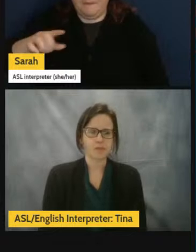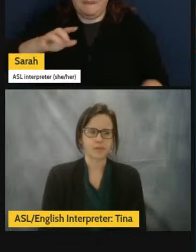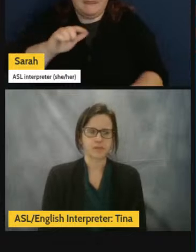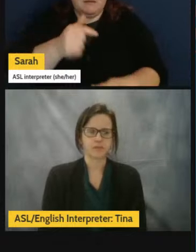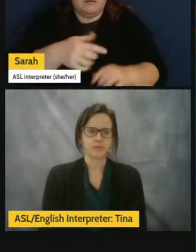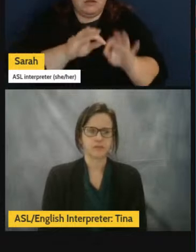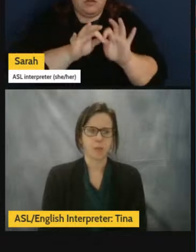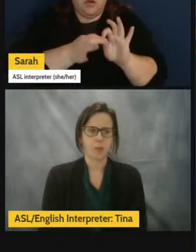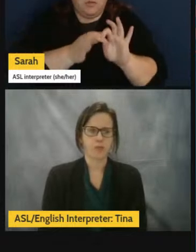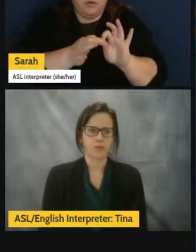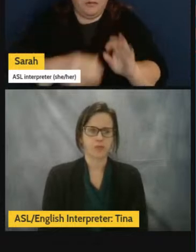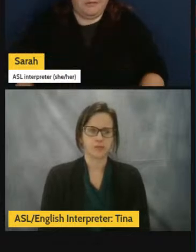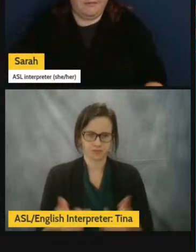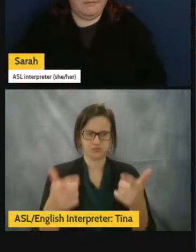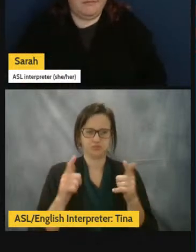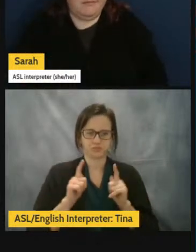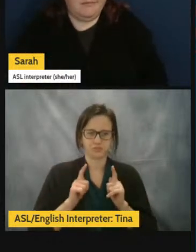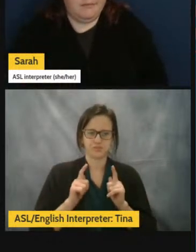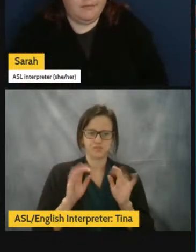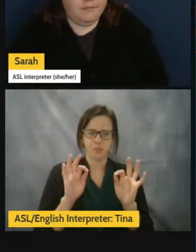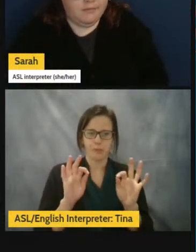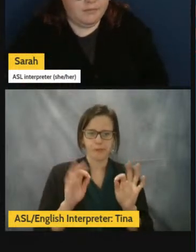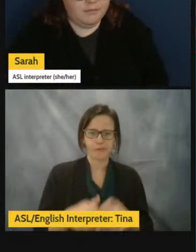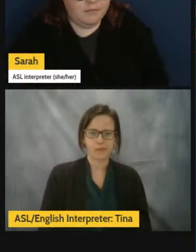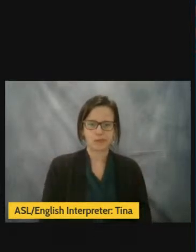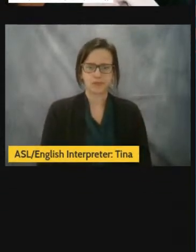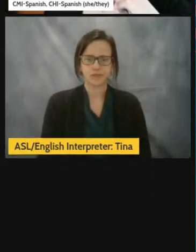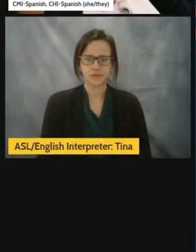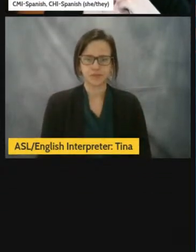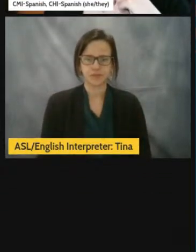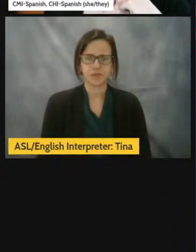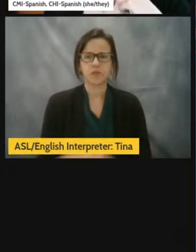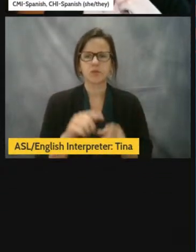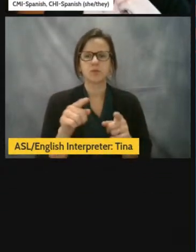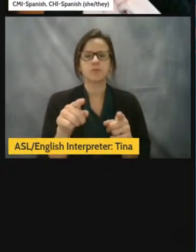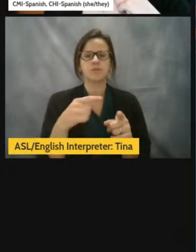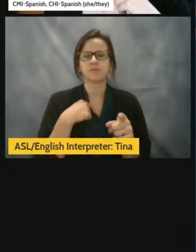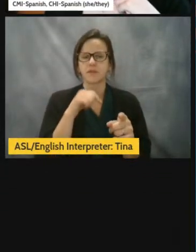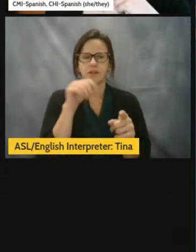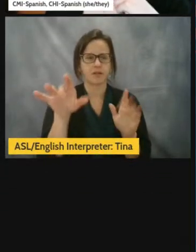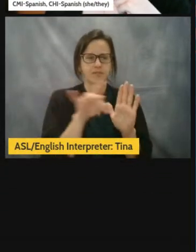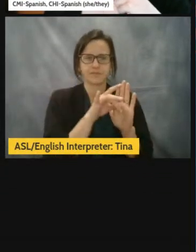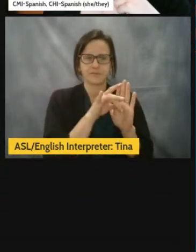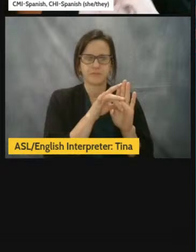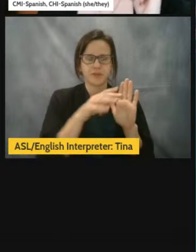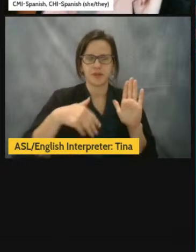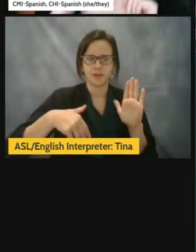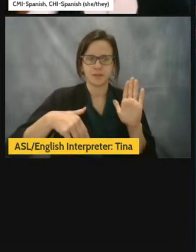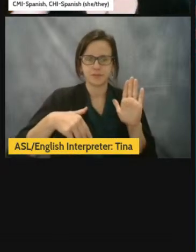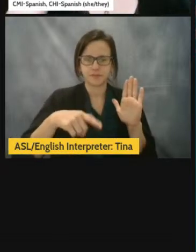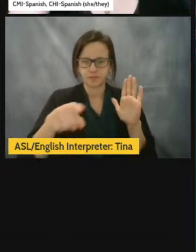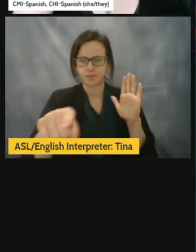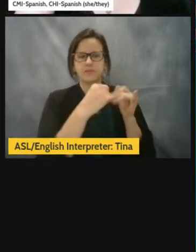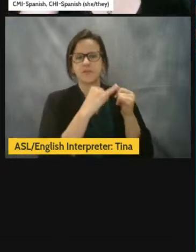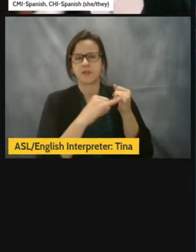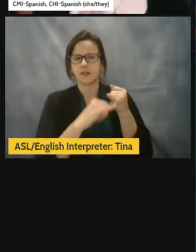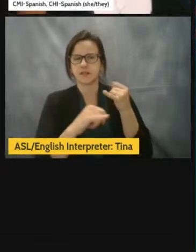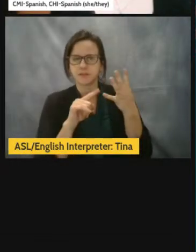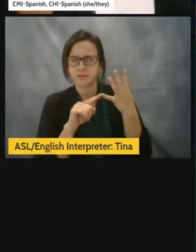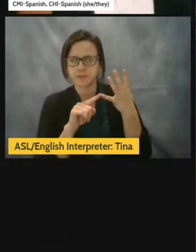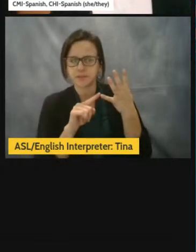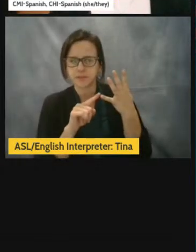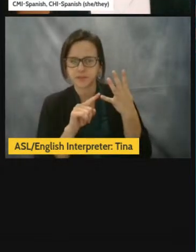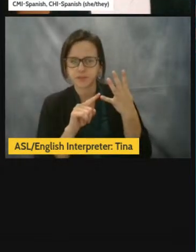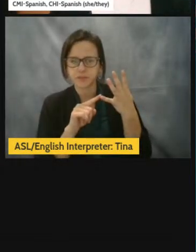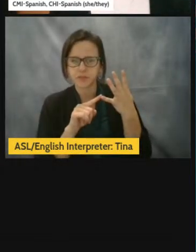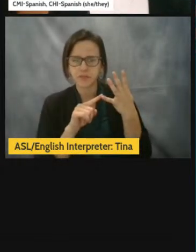here, oh, wait, I didn't put that one up on the slide. There we go. And then this last one here is to develop